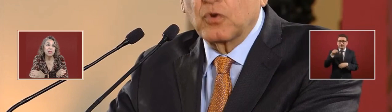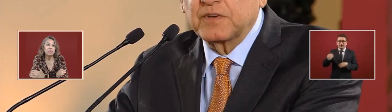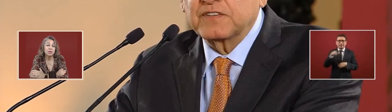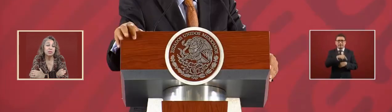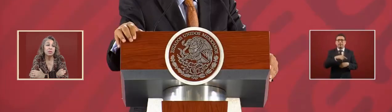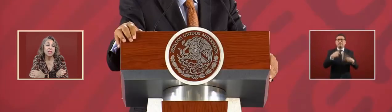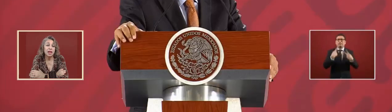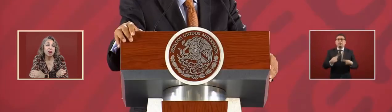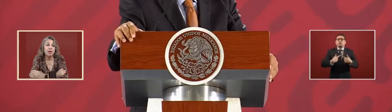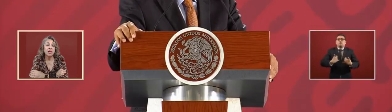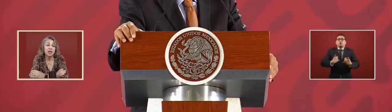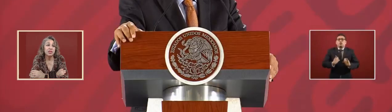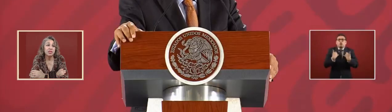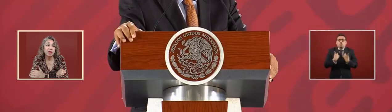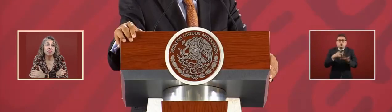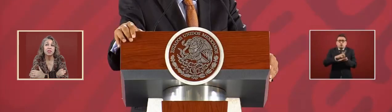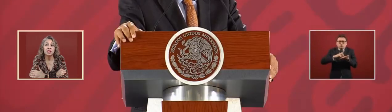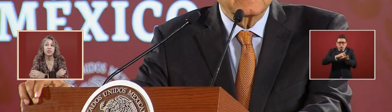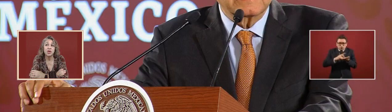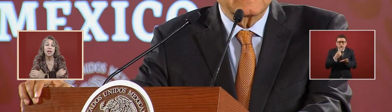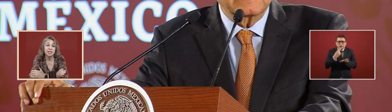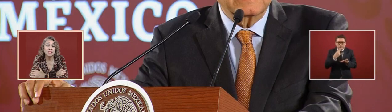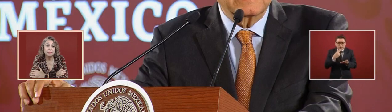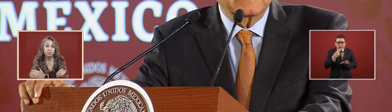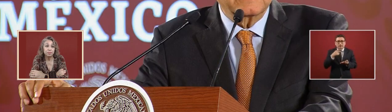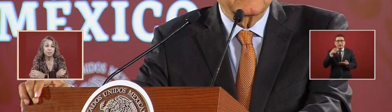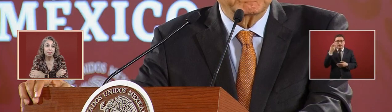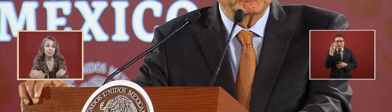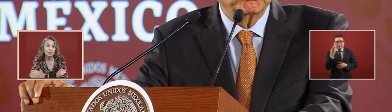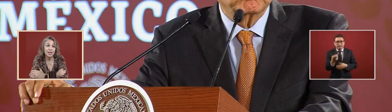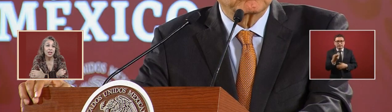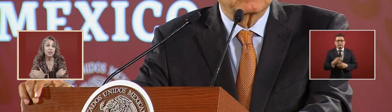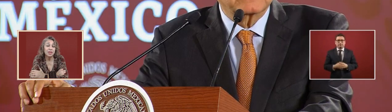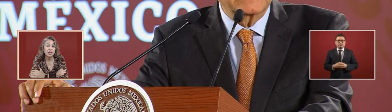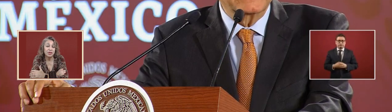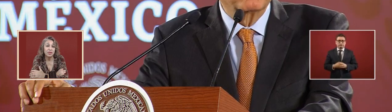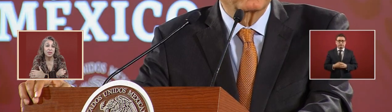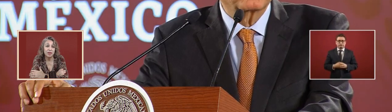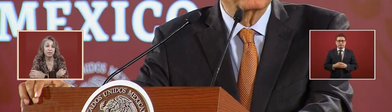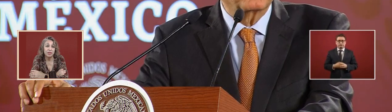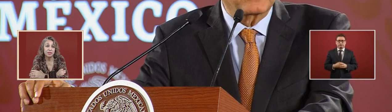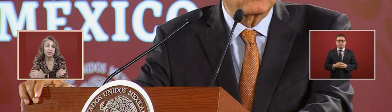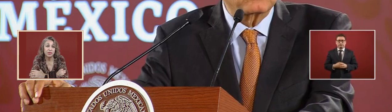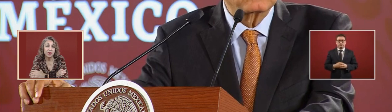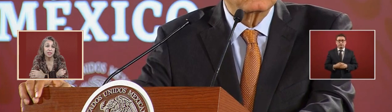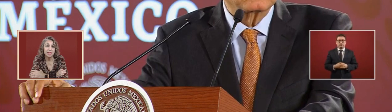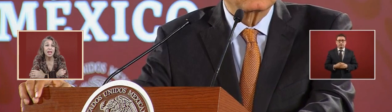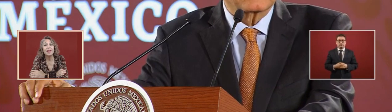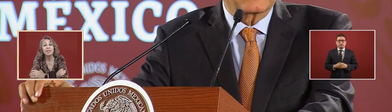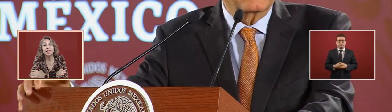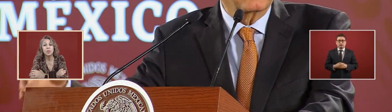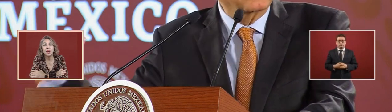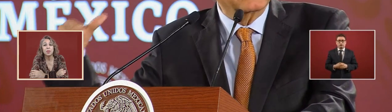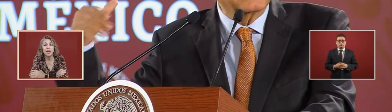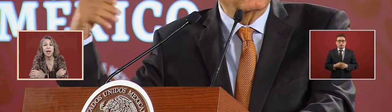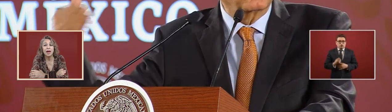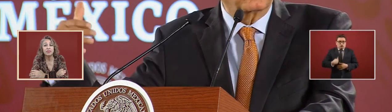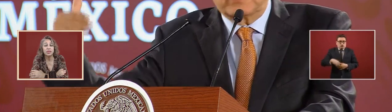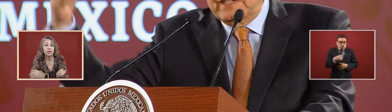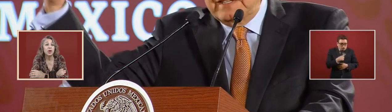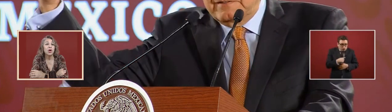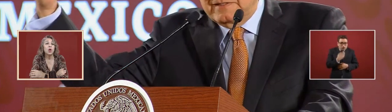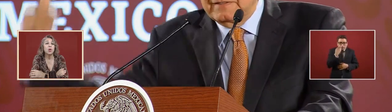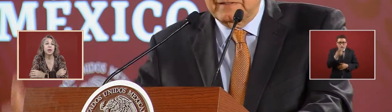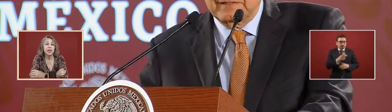has people that are under the influence entonces, of drugs, youth that are under the influence of drugs. And that's why we have